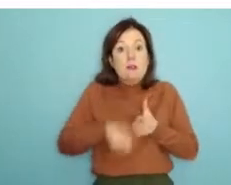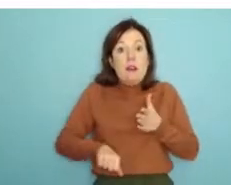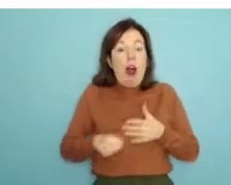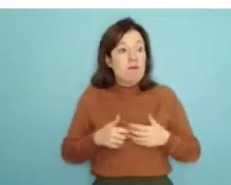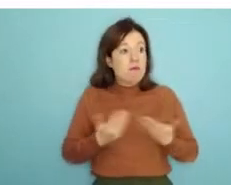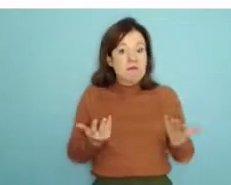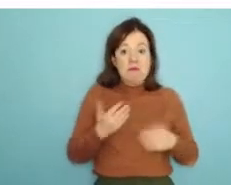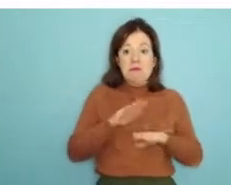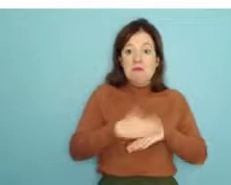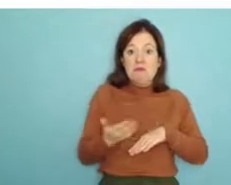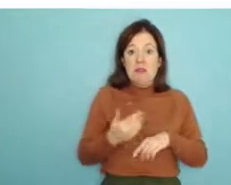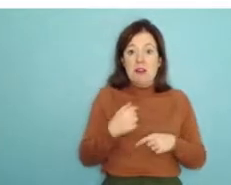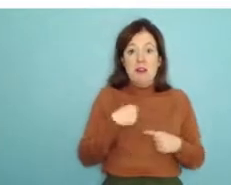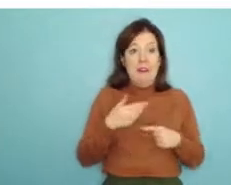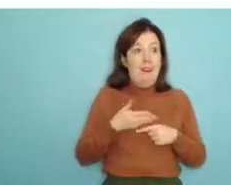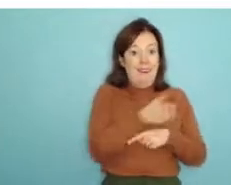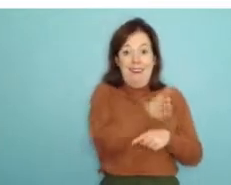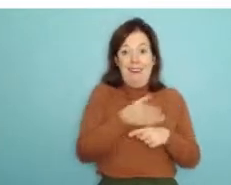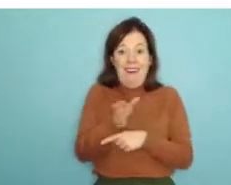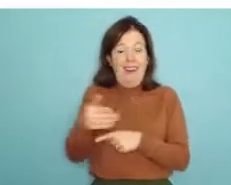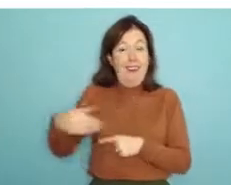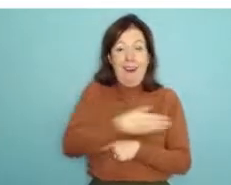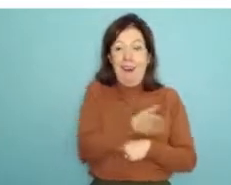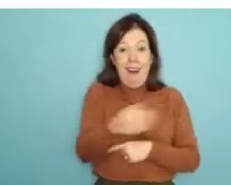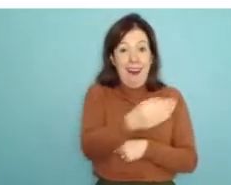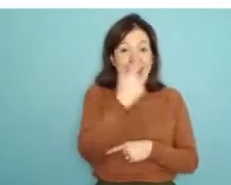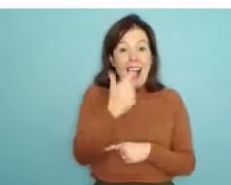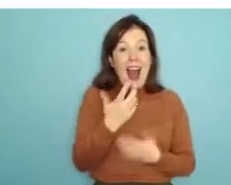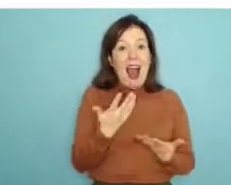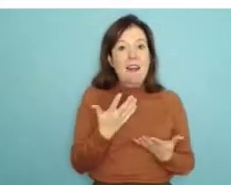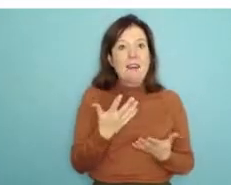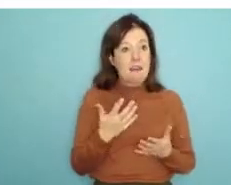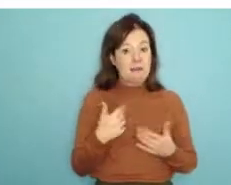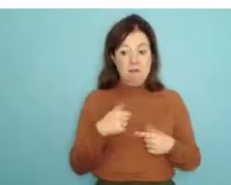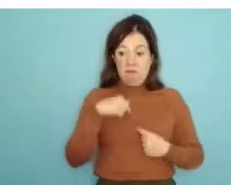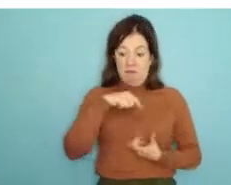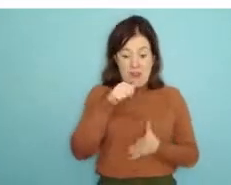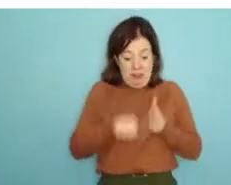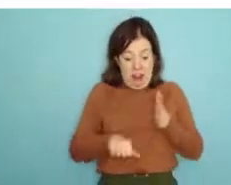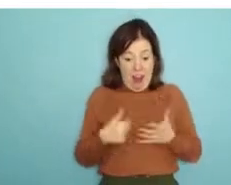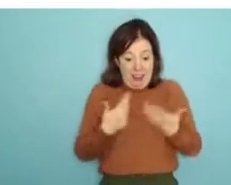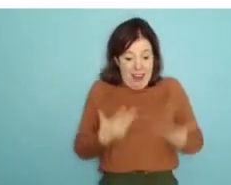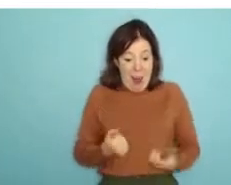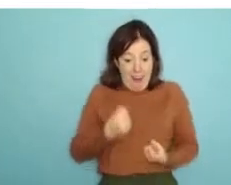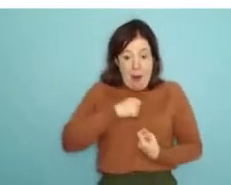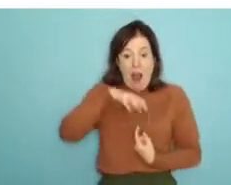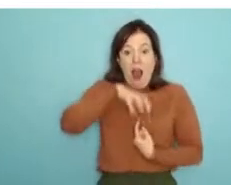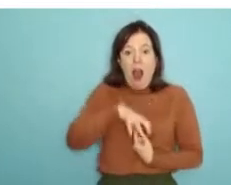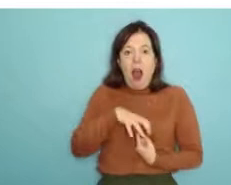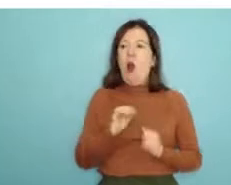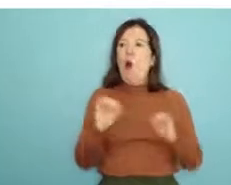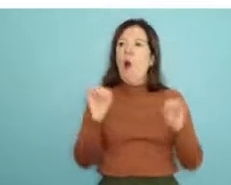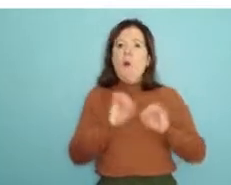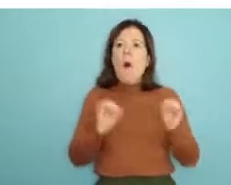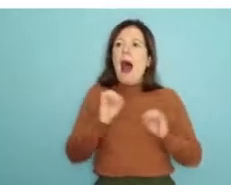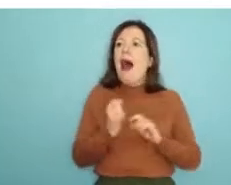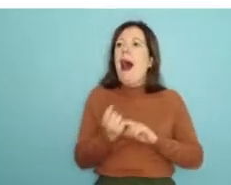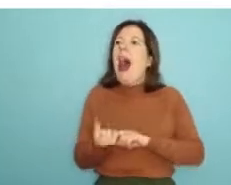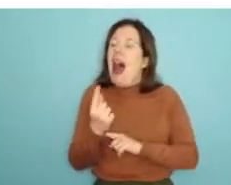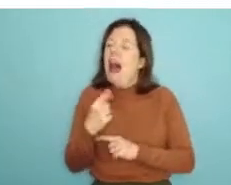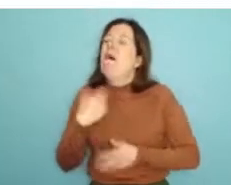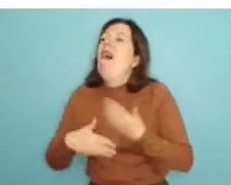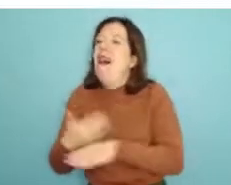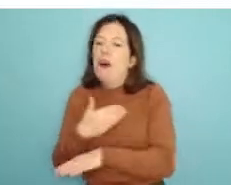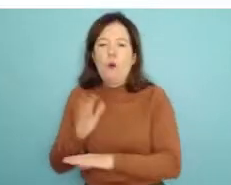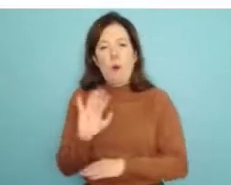which are about system working. But it's really about beginning wherever you are and not waiting for something to happen in order to take action. And I think